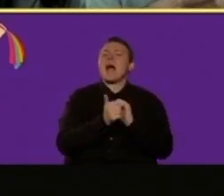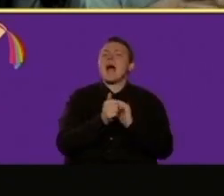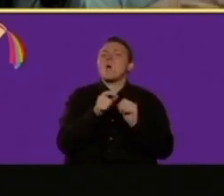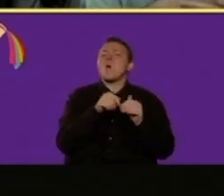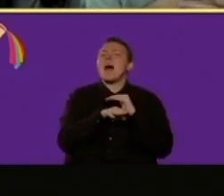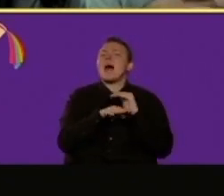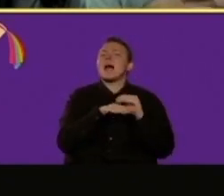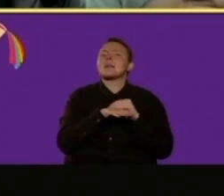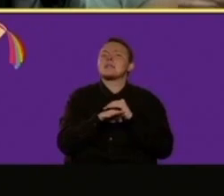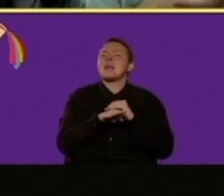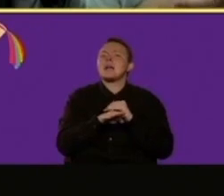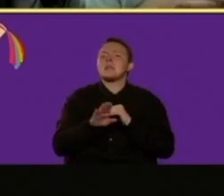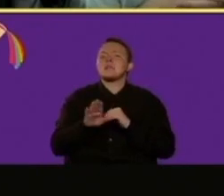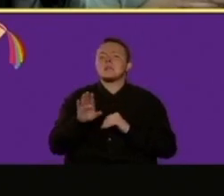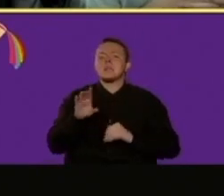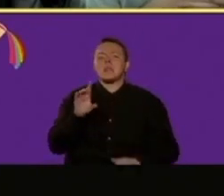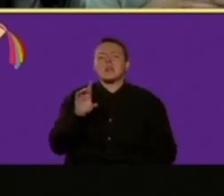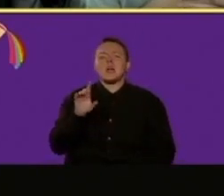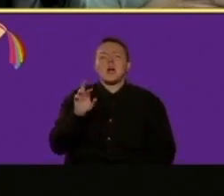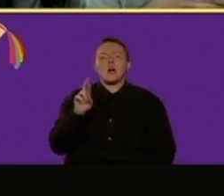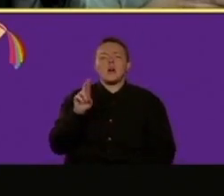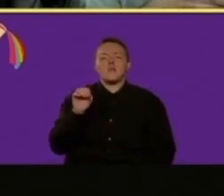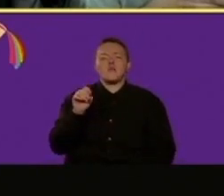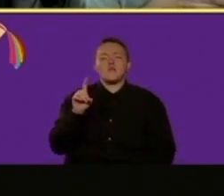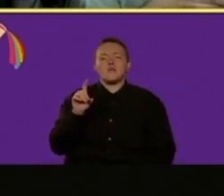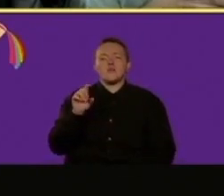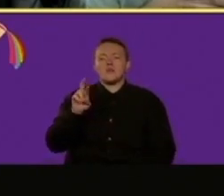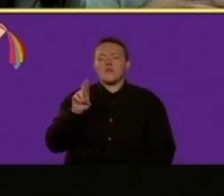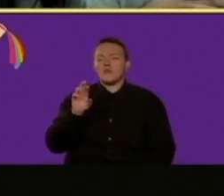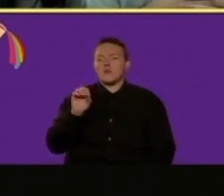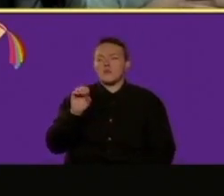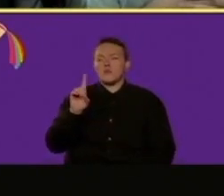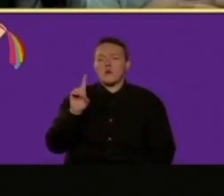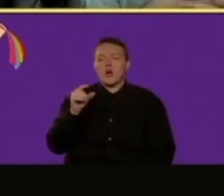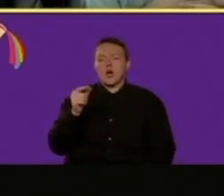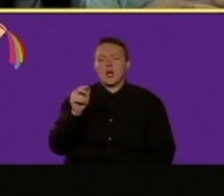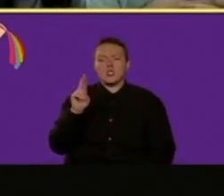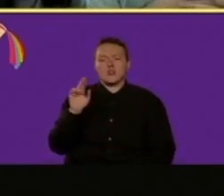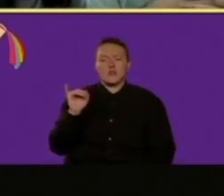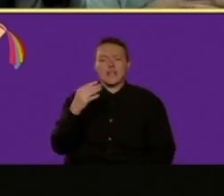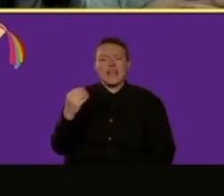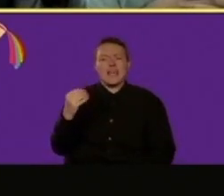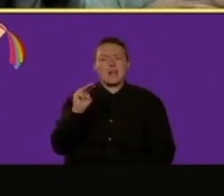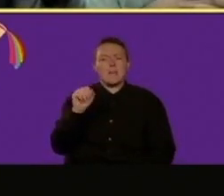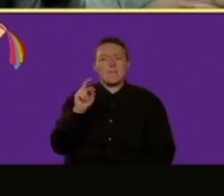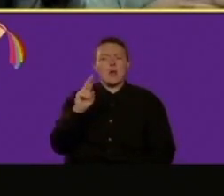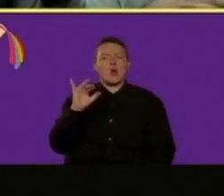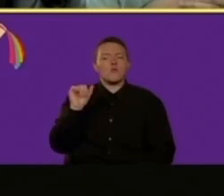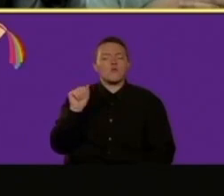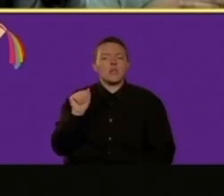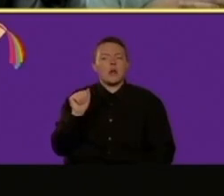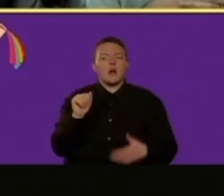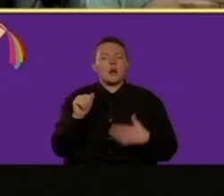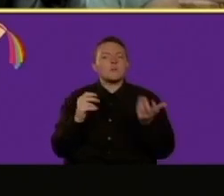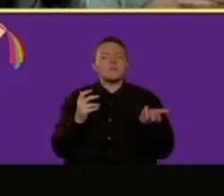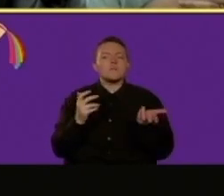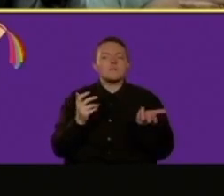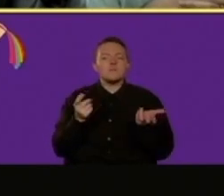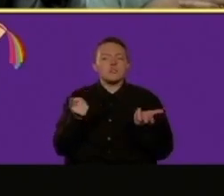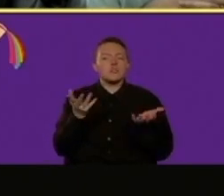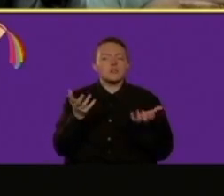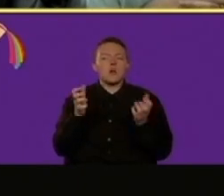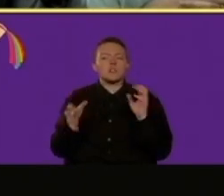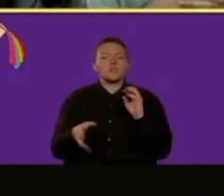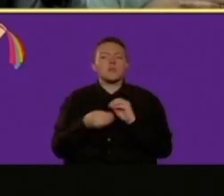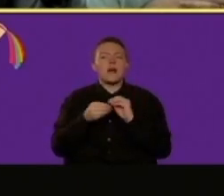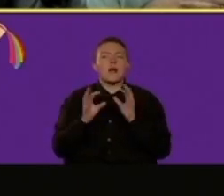shape to share it. But at the moment there are a few 3D characters, a new dashboard,